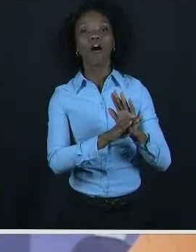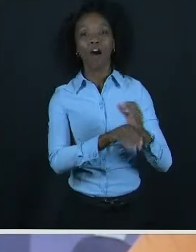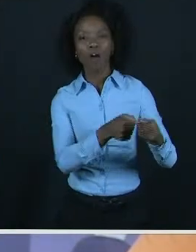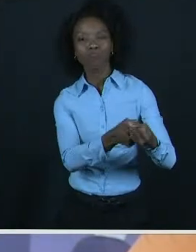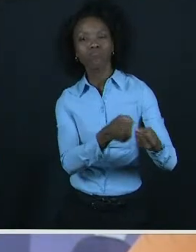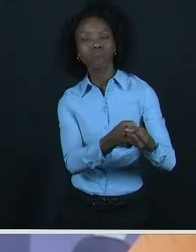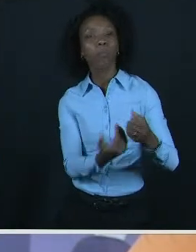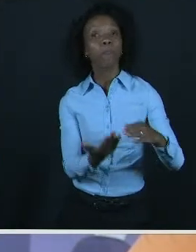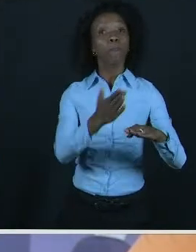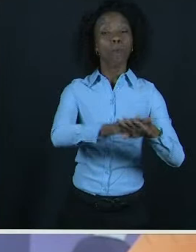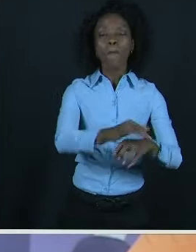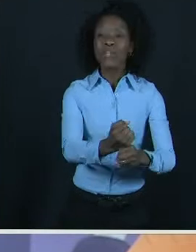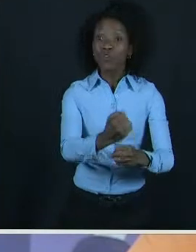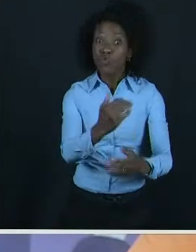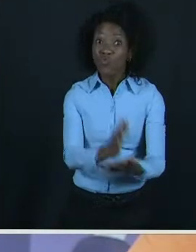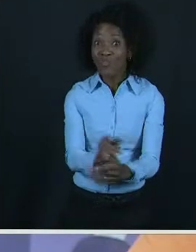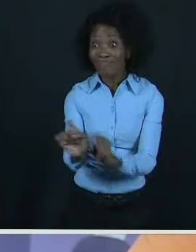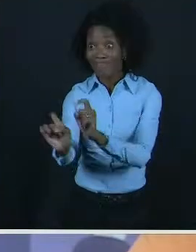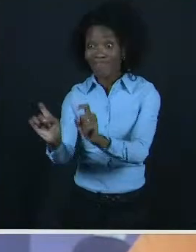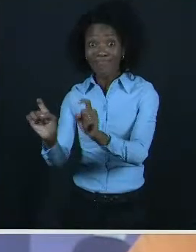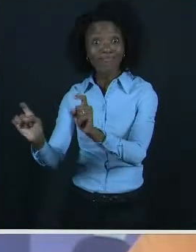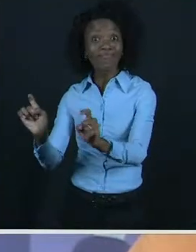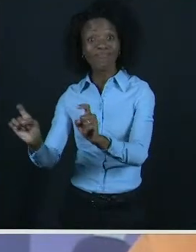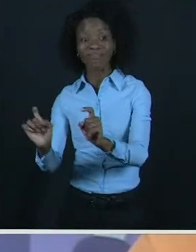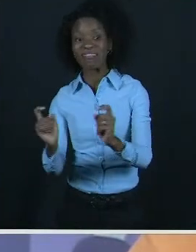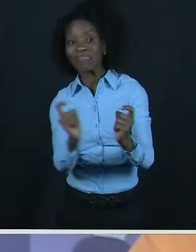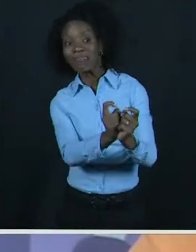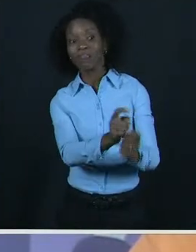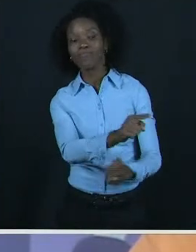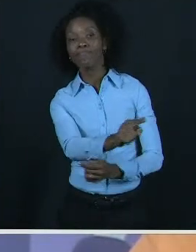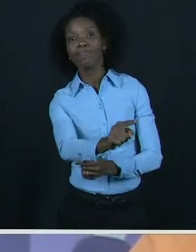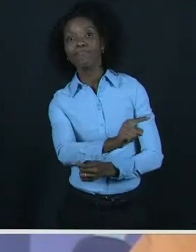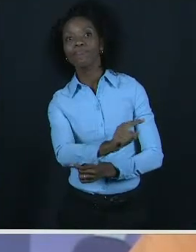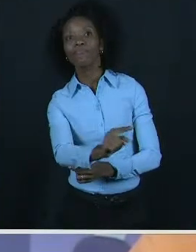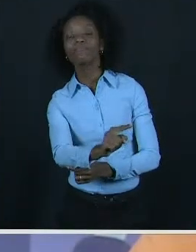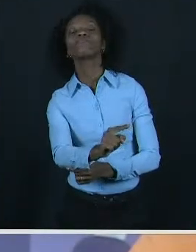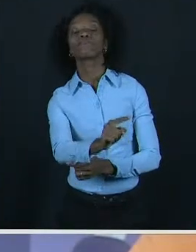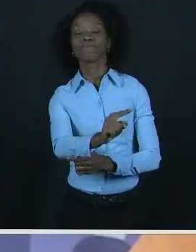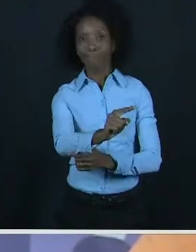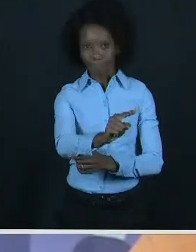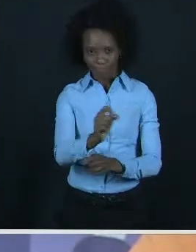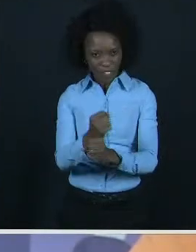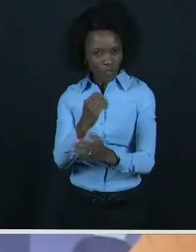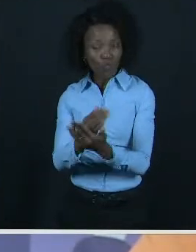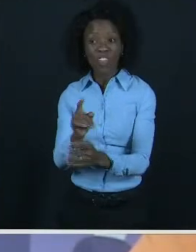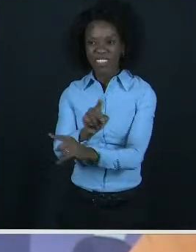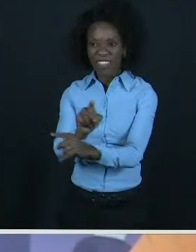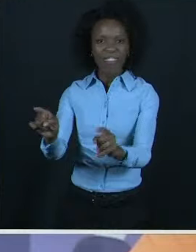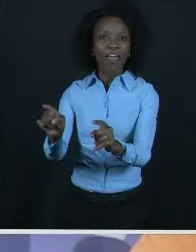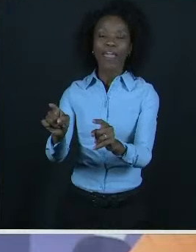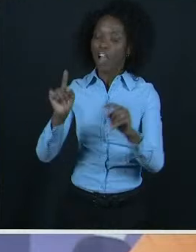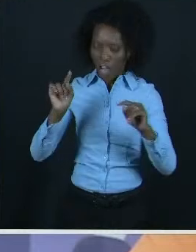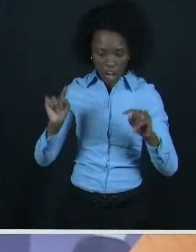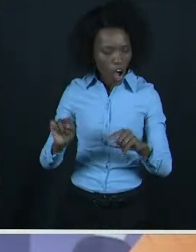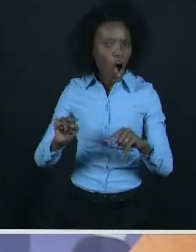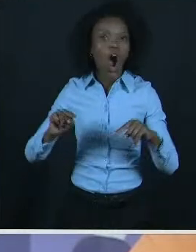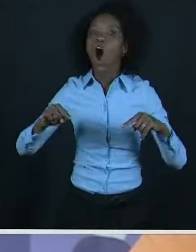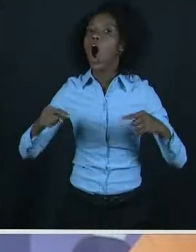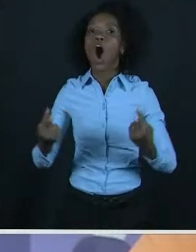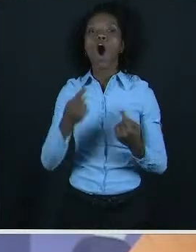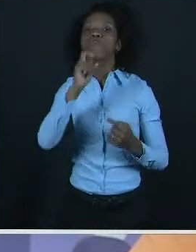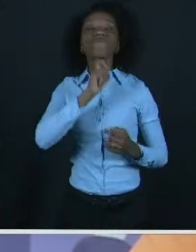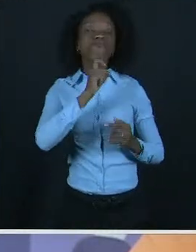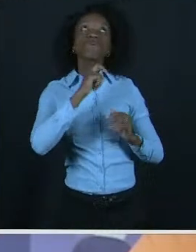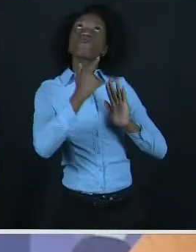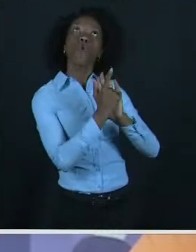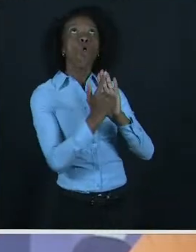perpetrators, those who perpetrate violence against women and children, are no longer able to use